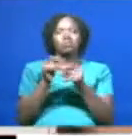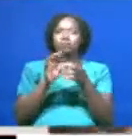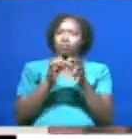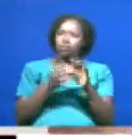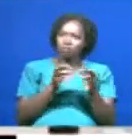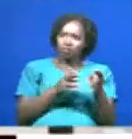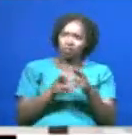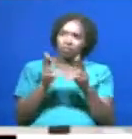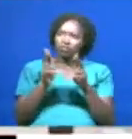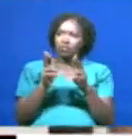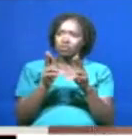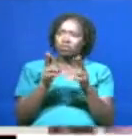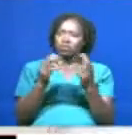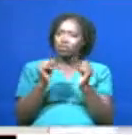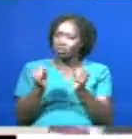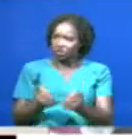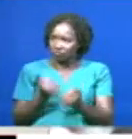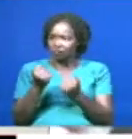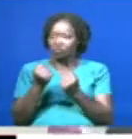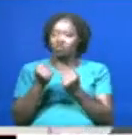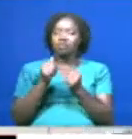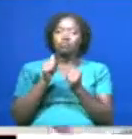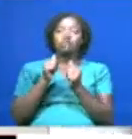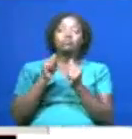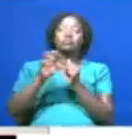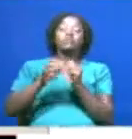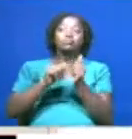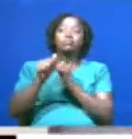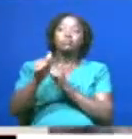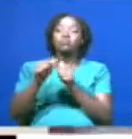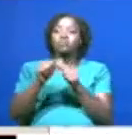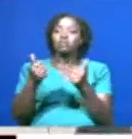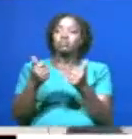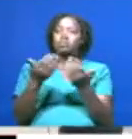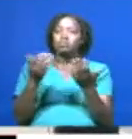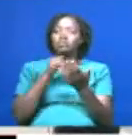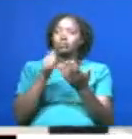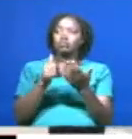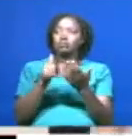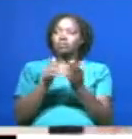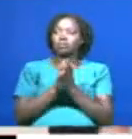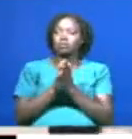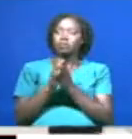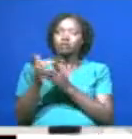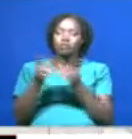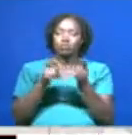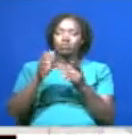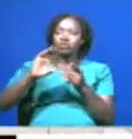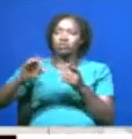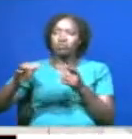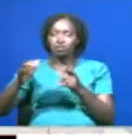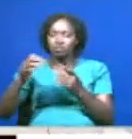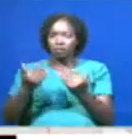on where it's safe for matatus to pass, where it's not safe for matatus to pass. How are you finding the navigation of the city at this